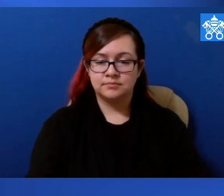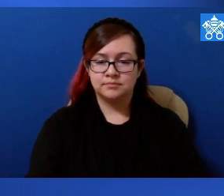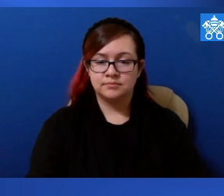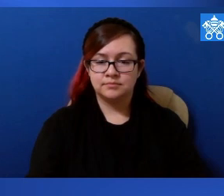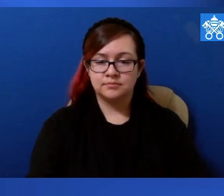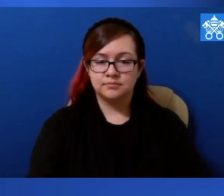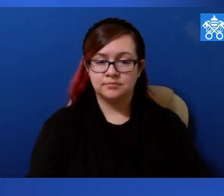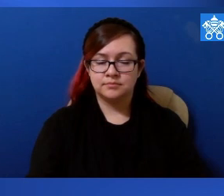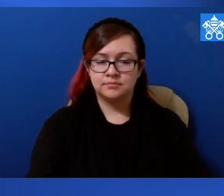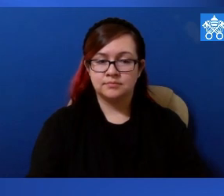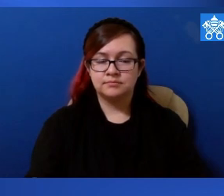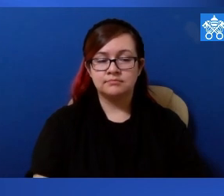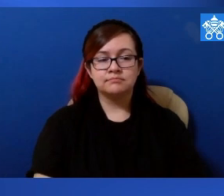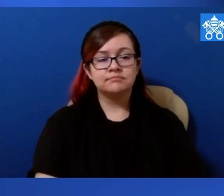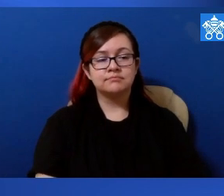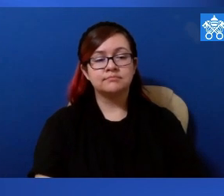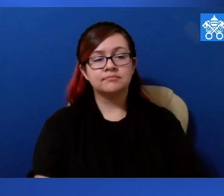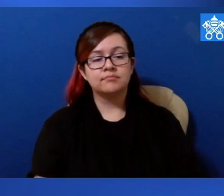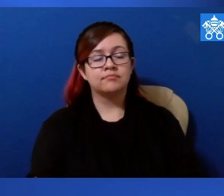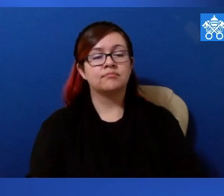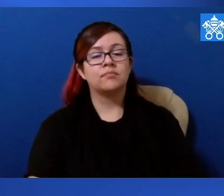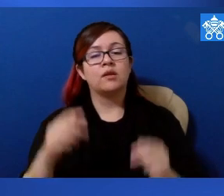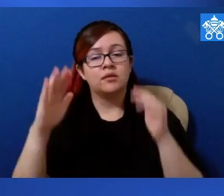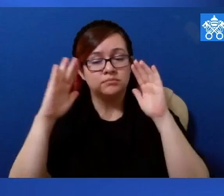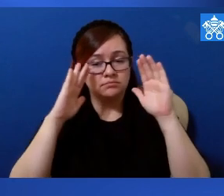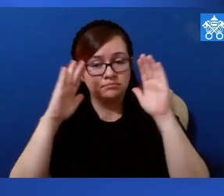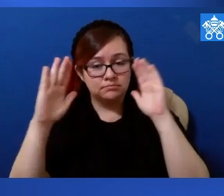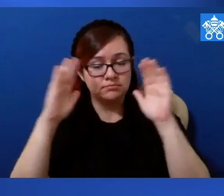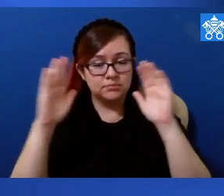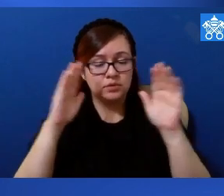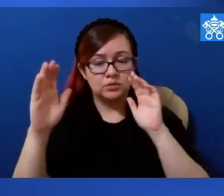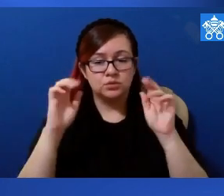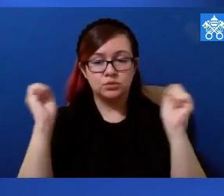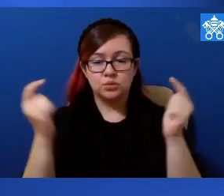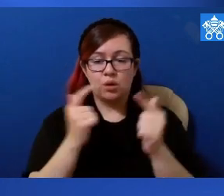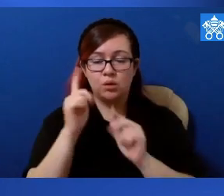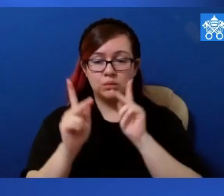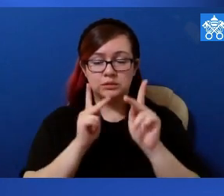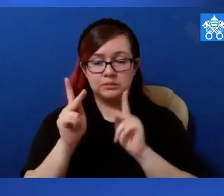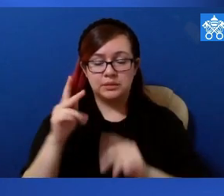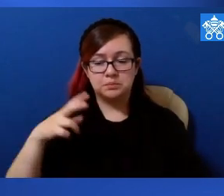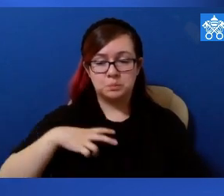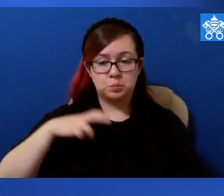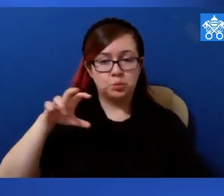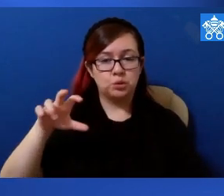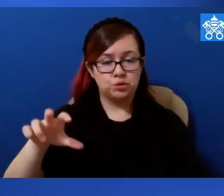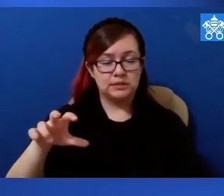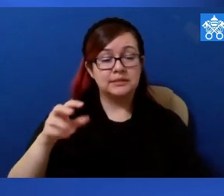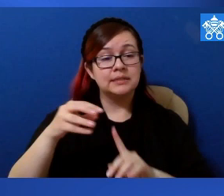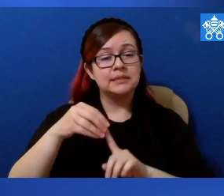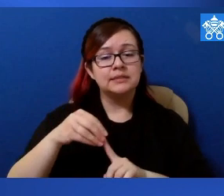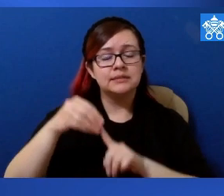Eis a tradução das suas palavras. I extend a cordial welcome to